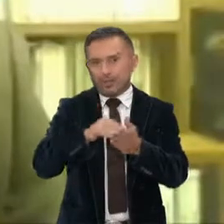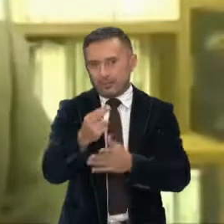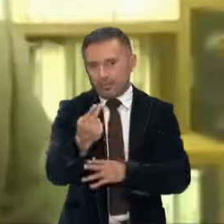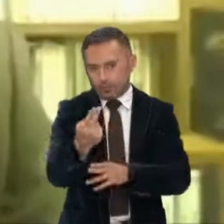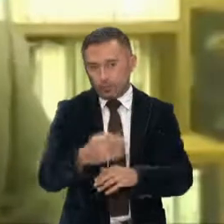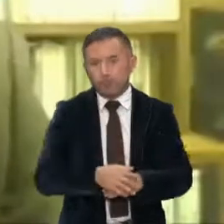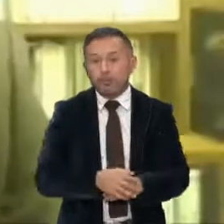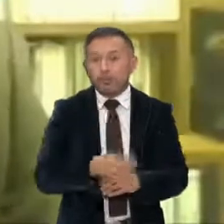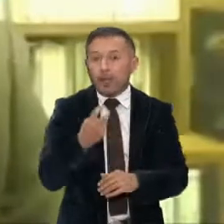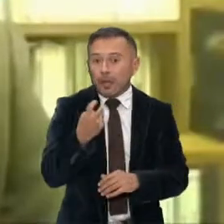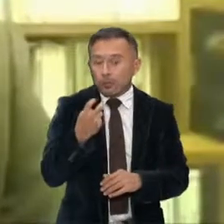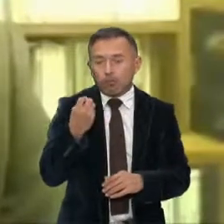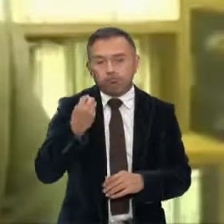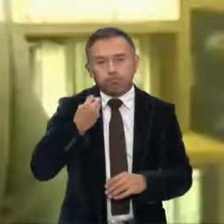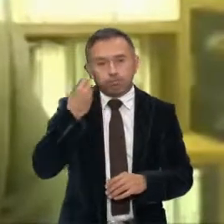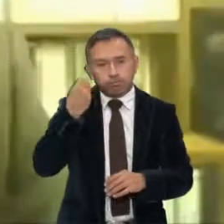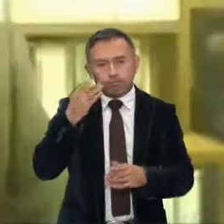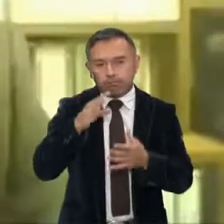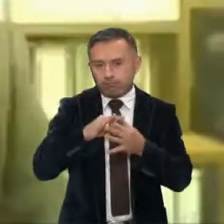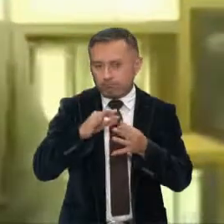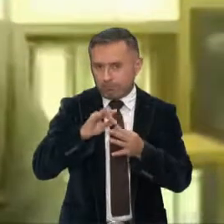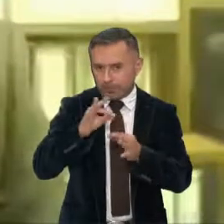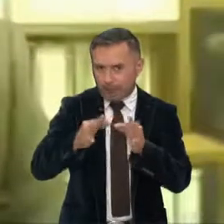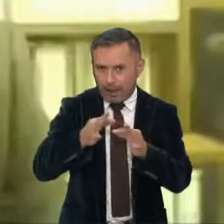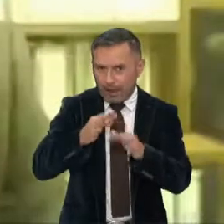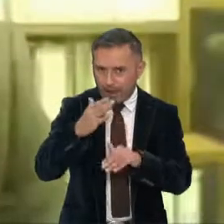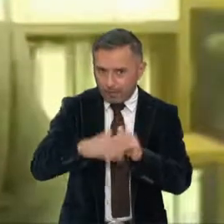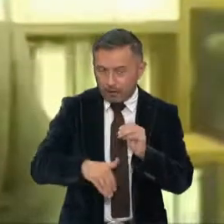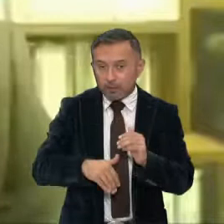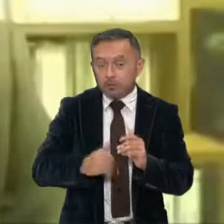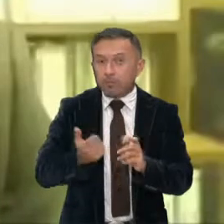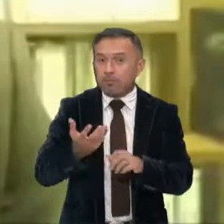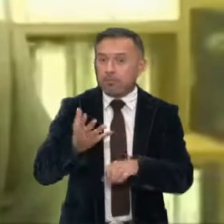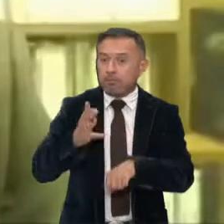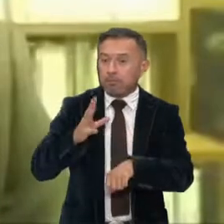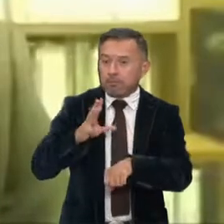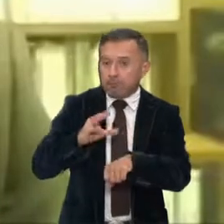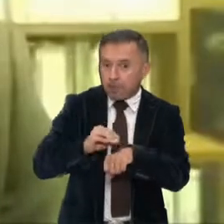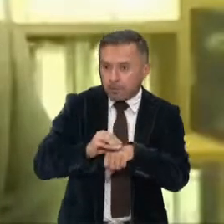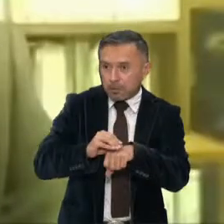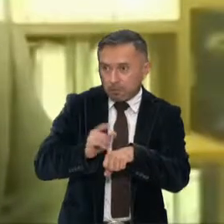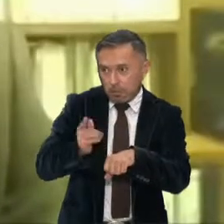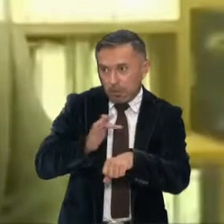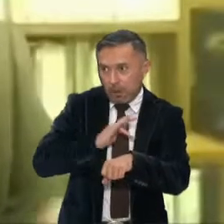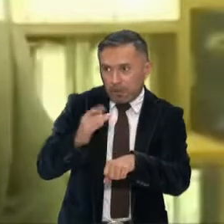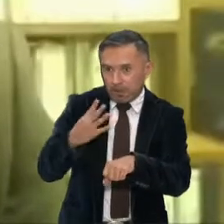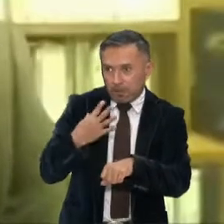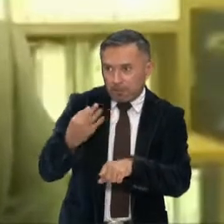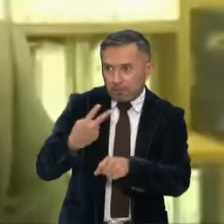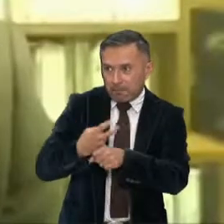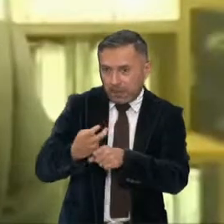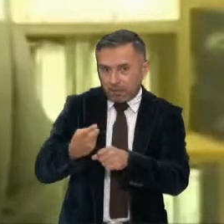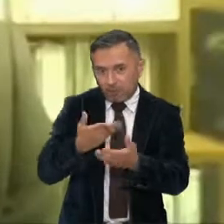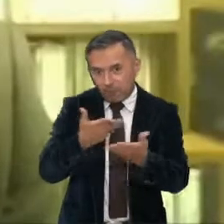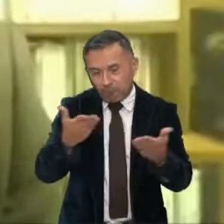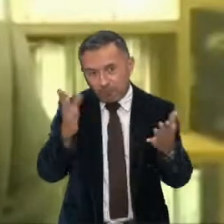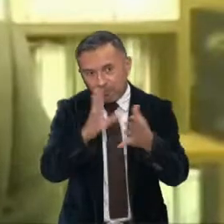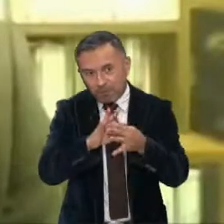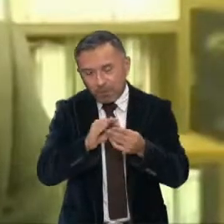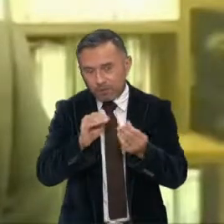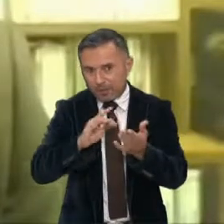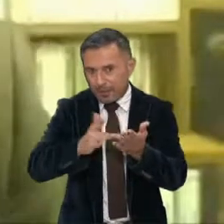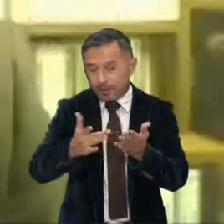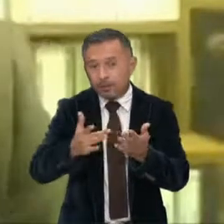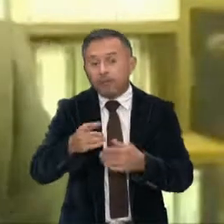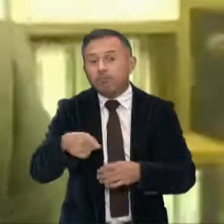am concluding my talk. Thank you very much for this opportunity of sharing with you